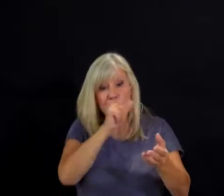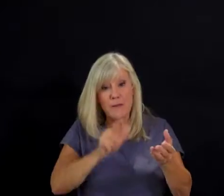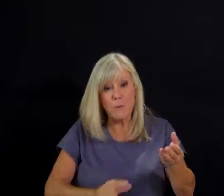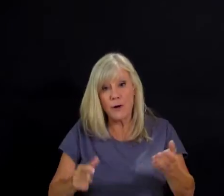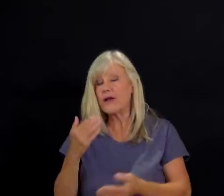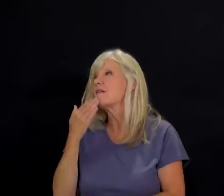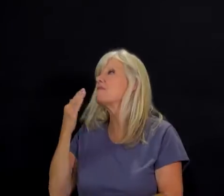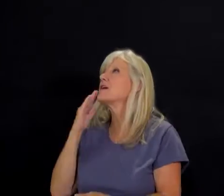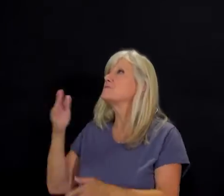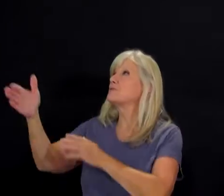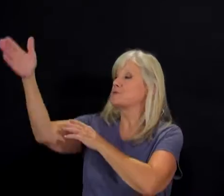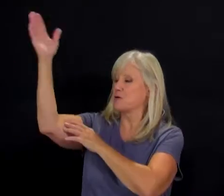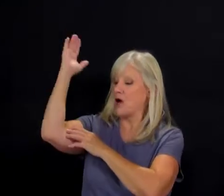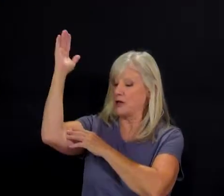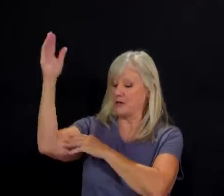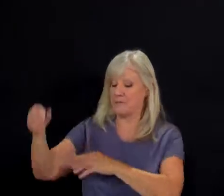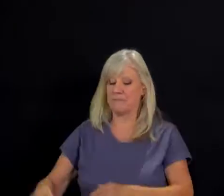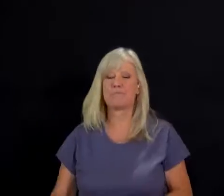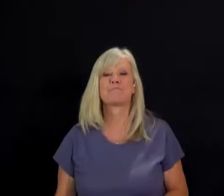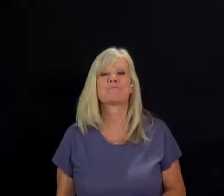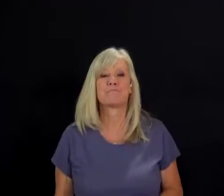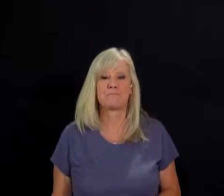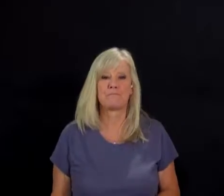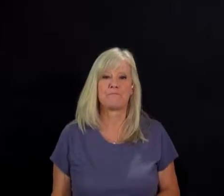Lord. Thanks be to God.